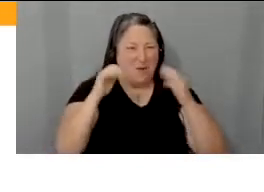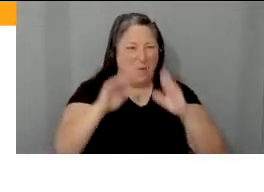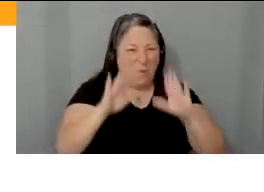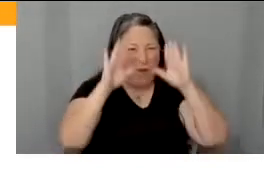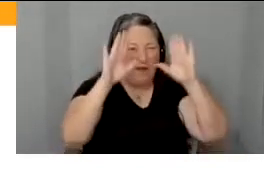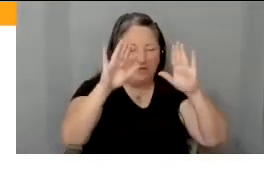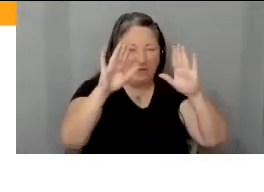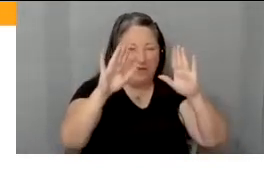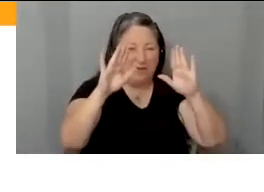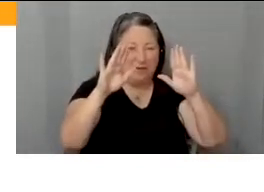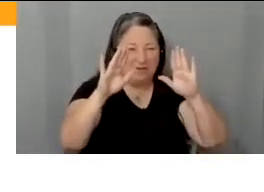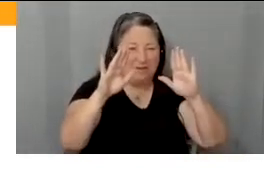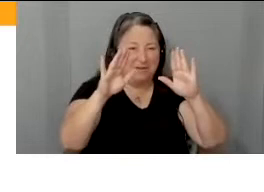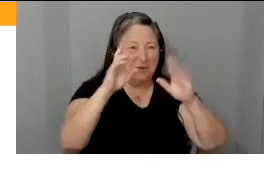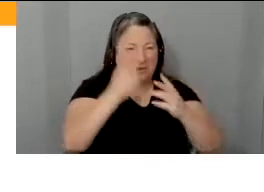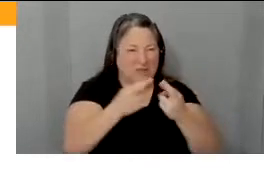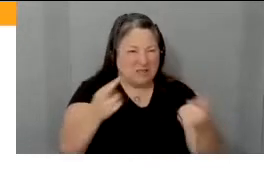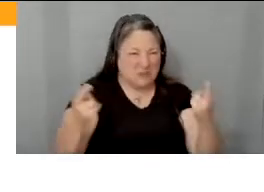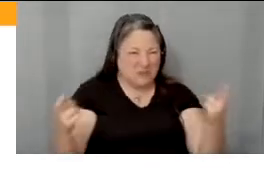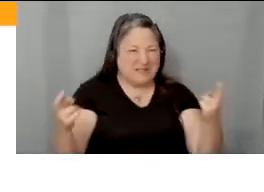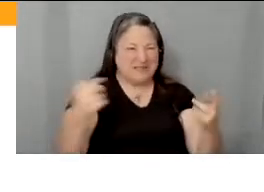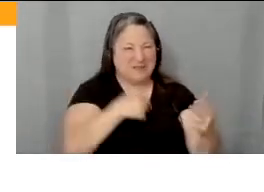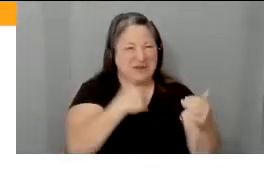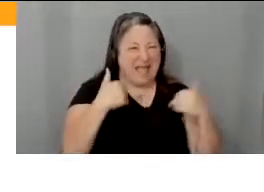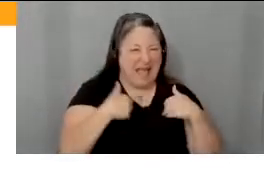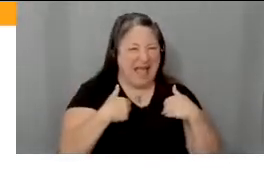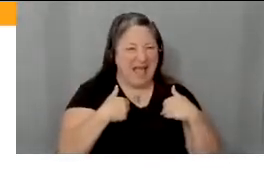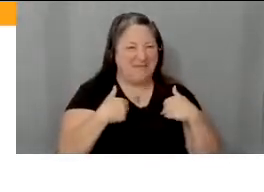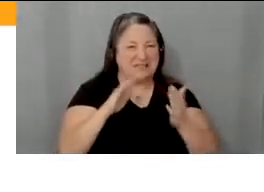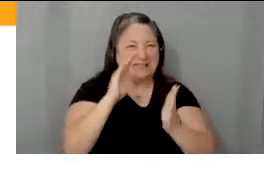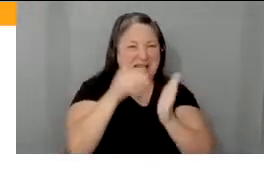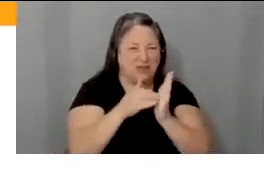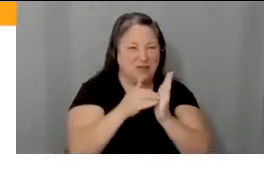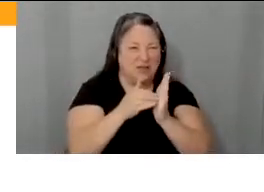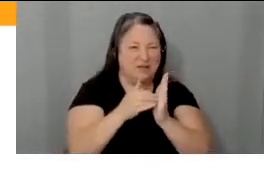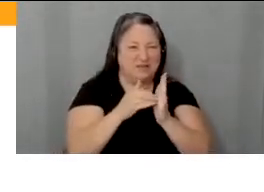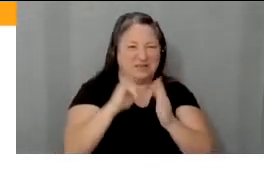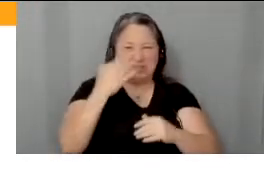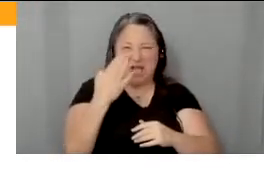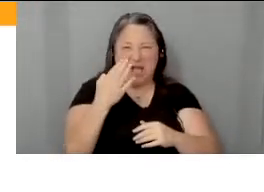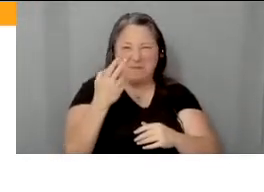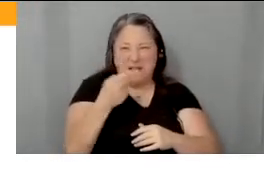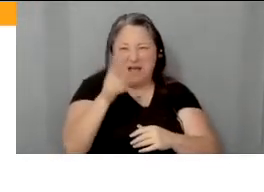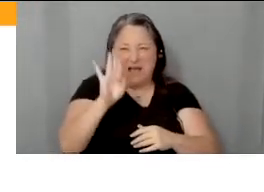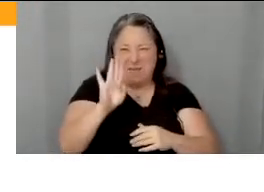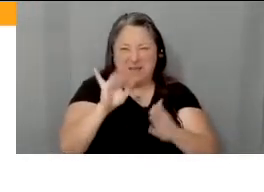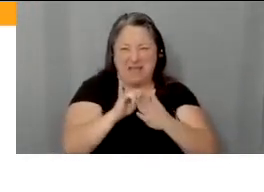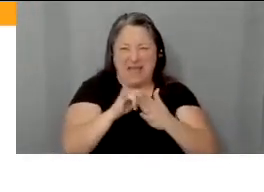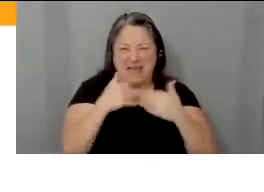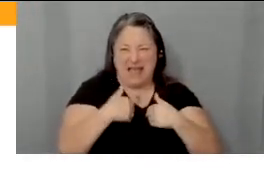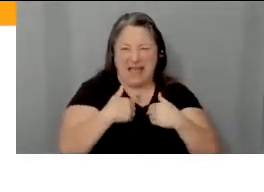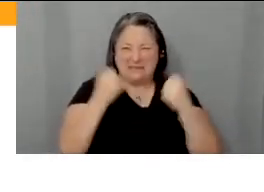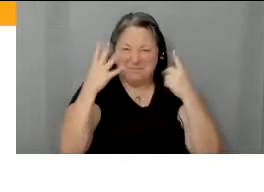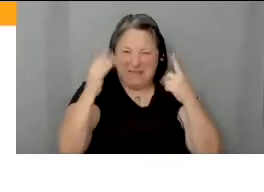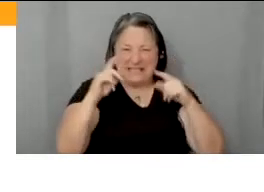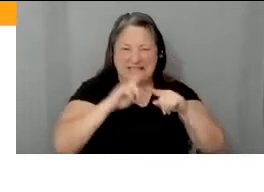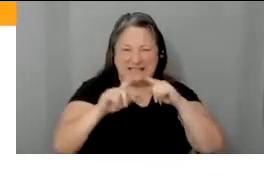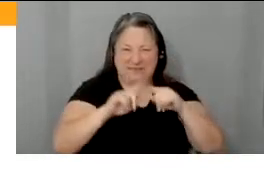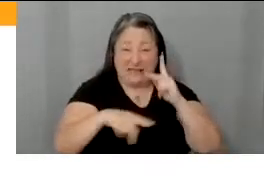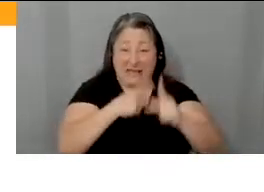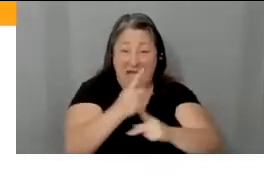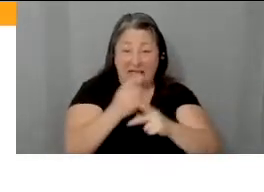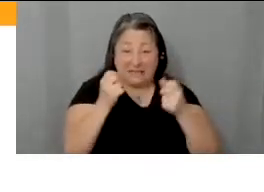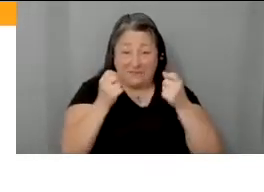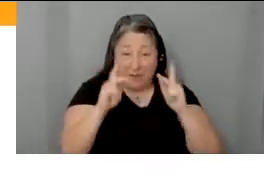board called Career Hub that aggregates lots of opportunities of all different types within